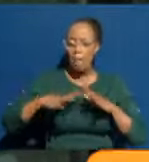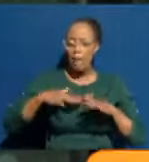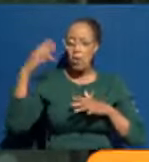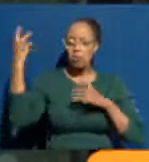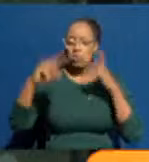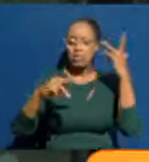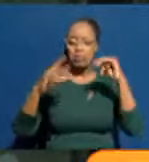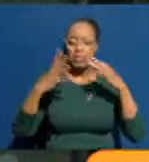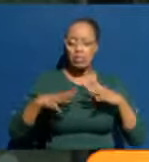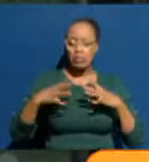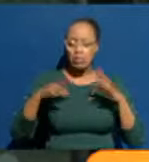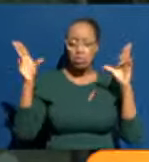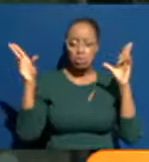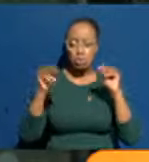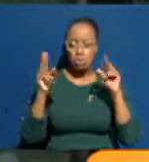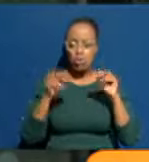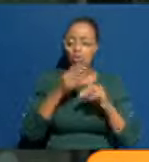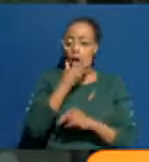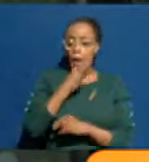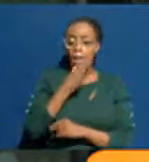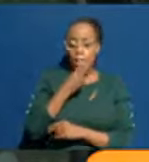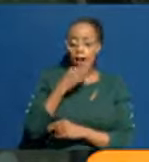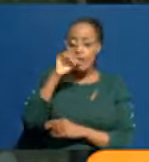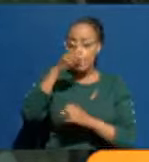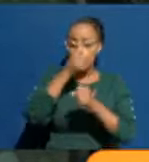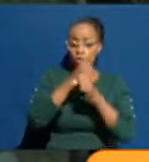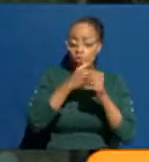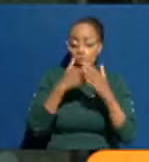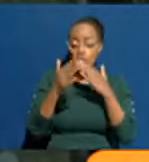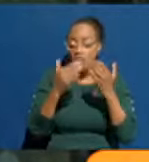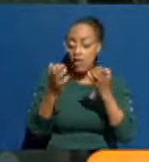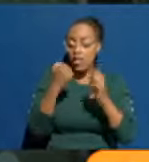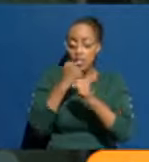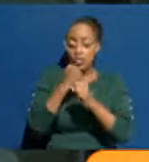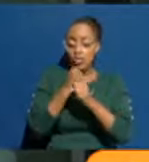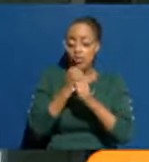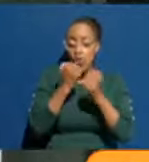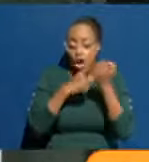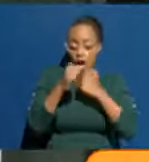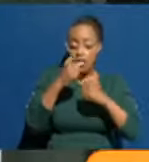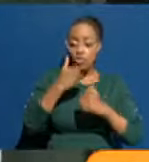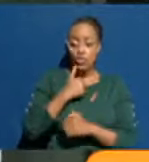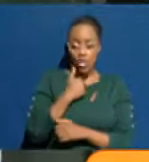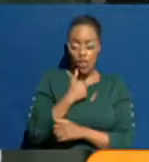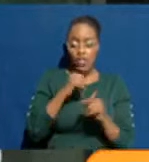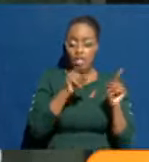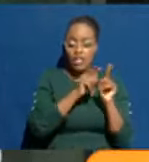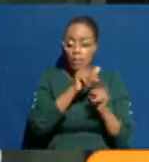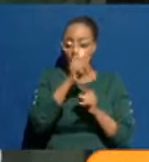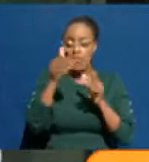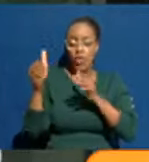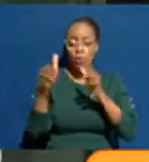beating people, but a man has to do what he has to do as a man for things to move. So given